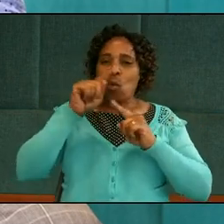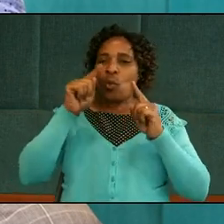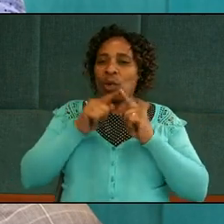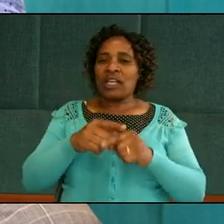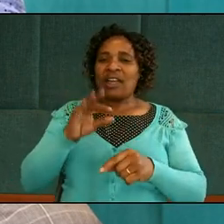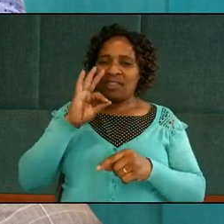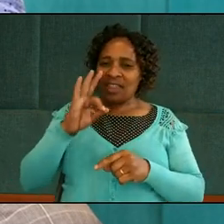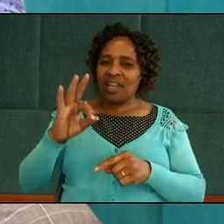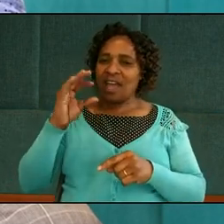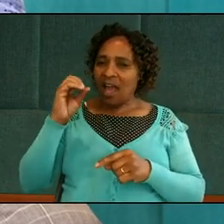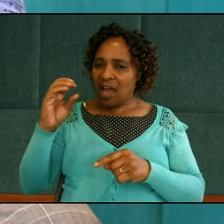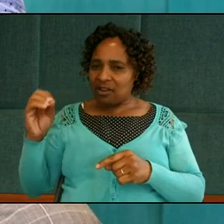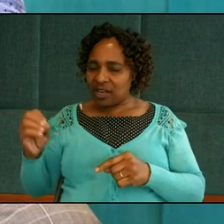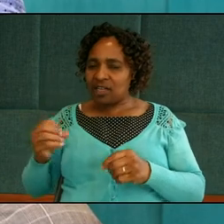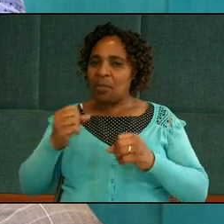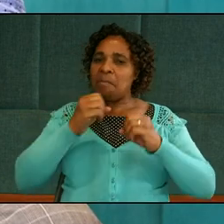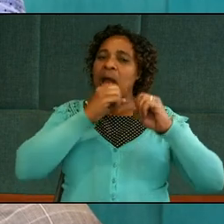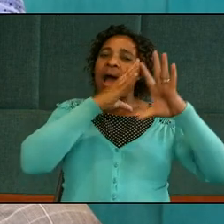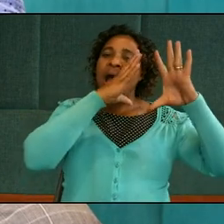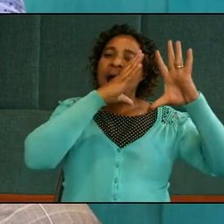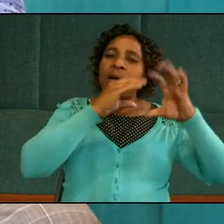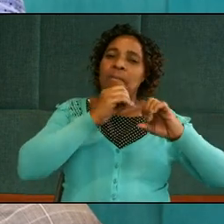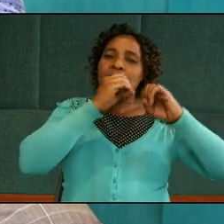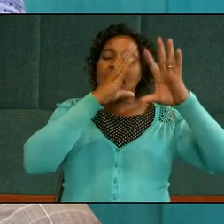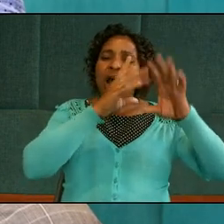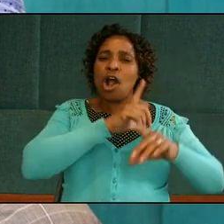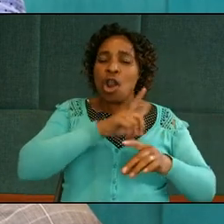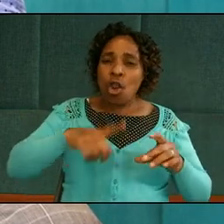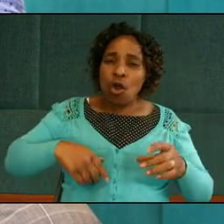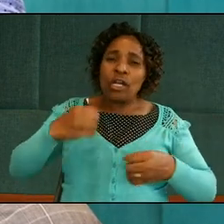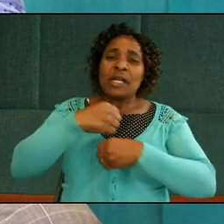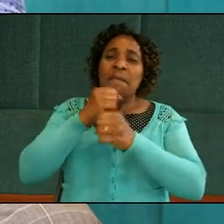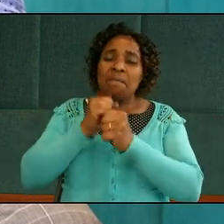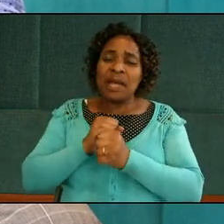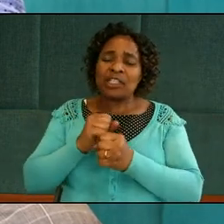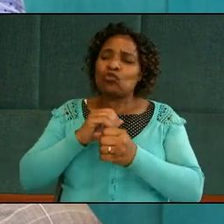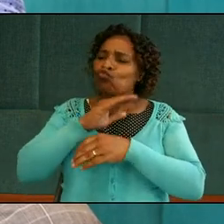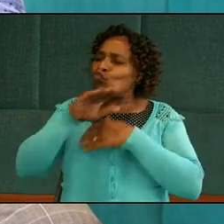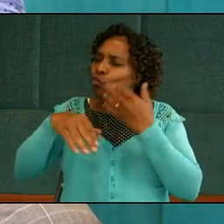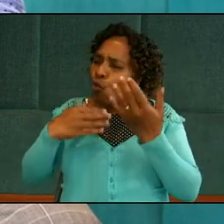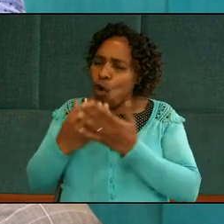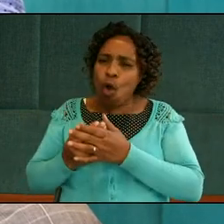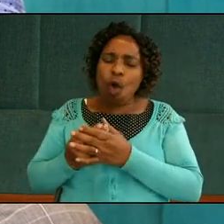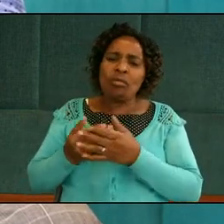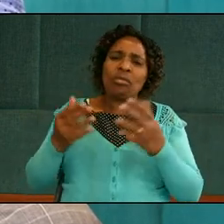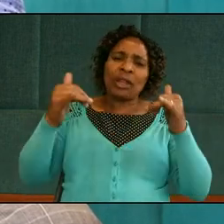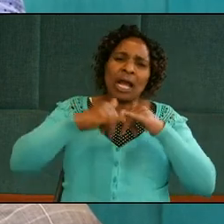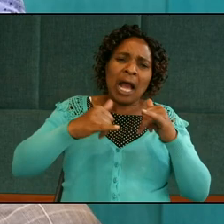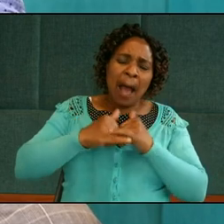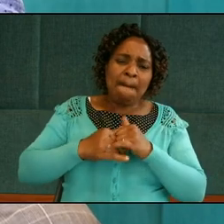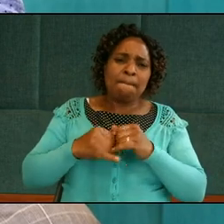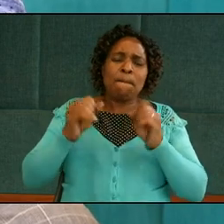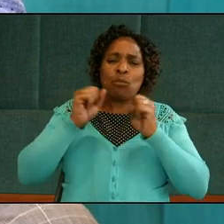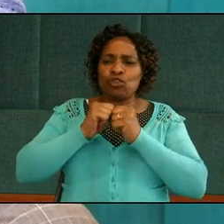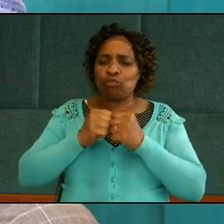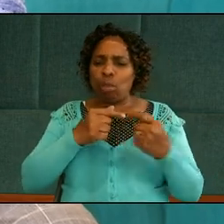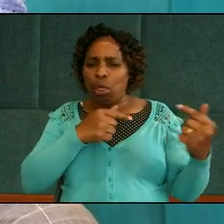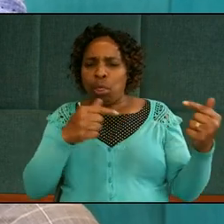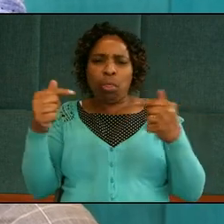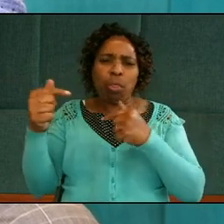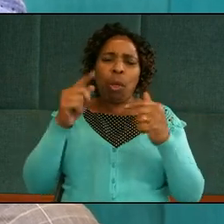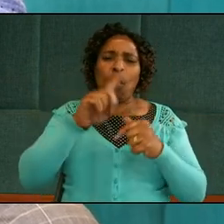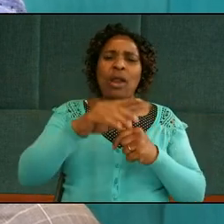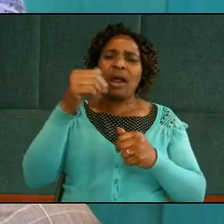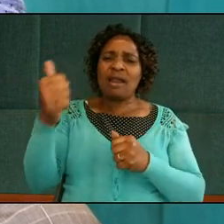When the 300 trumpets sounded, the Lord caused the men throughout the camp to turn on each other with their swords.